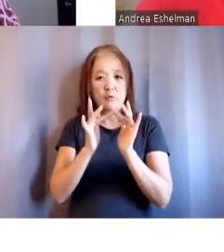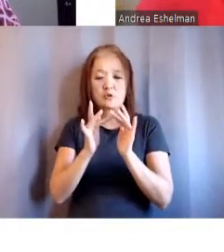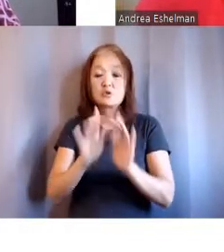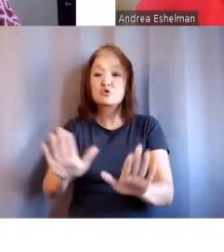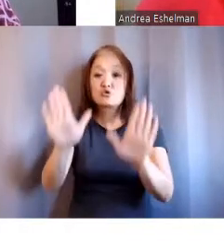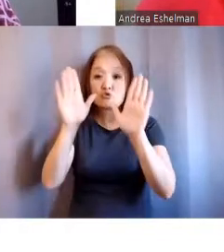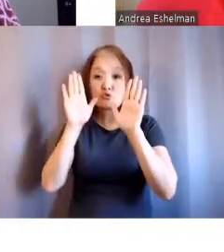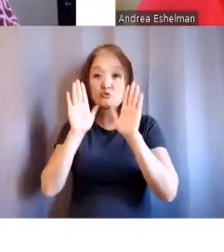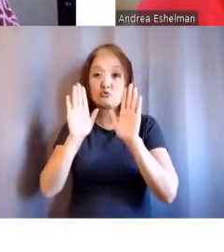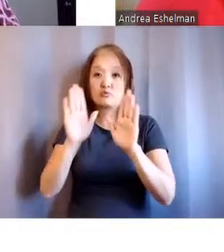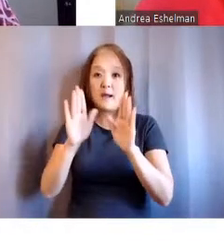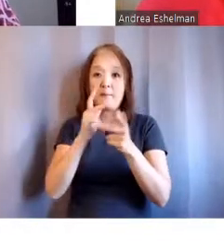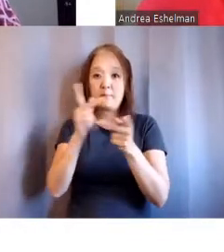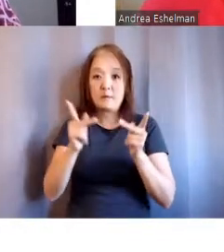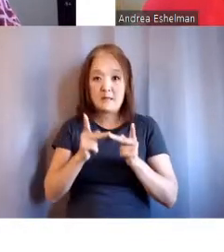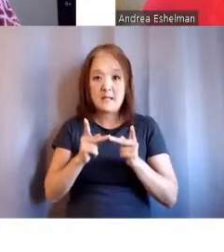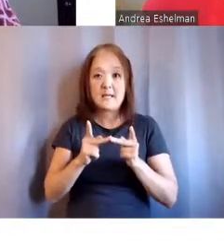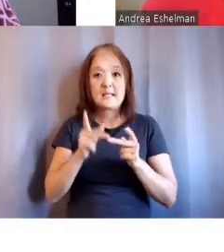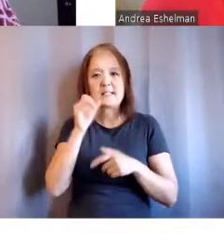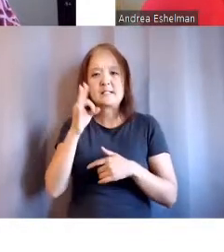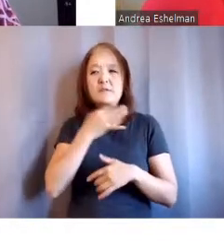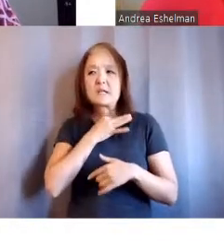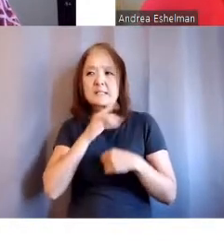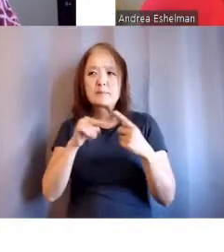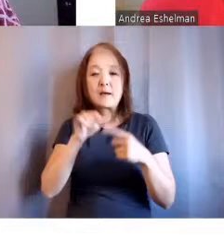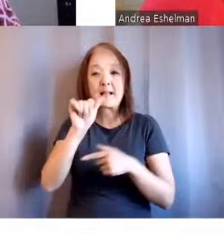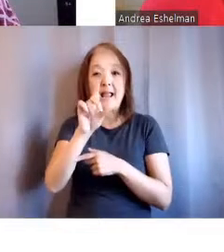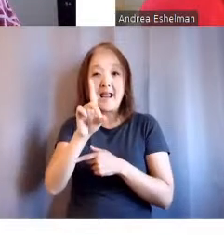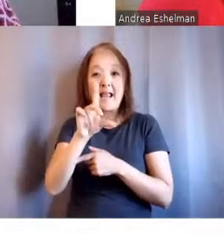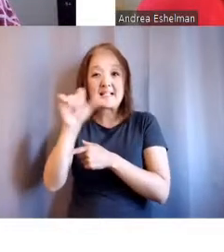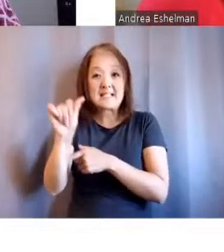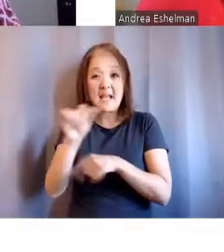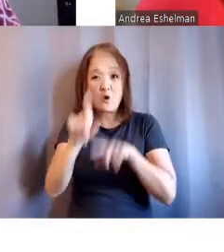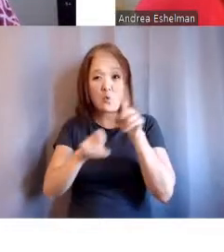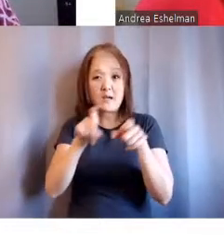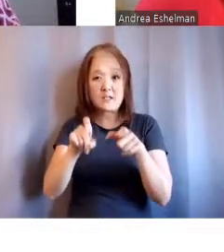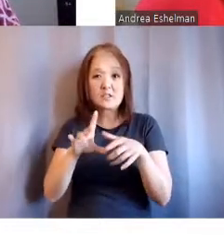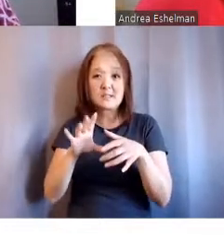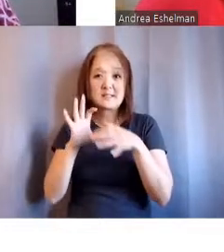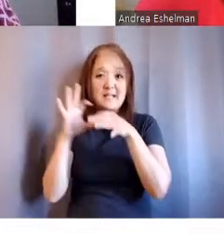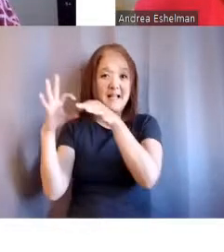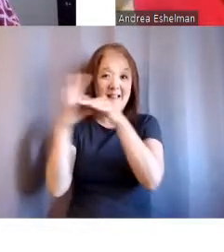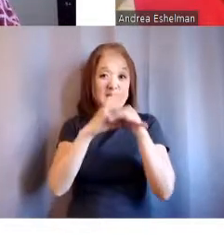for anybody that has ADA questions. And those are both linked on our website.